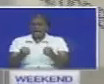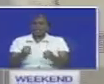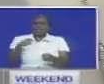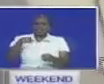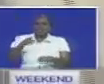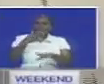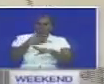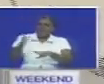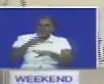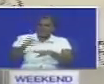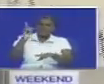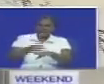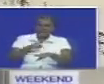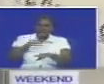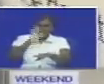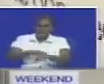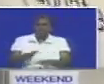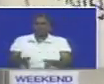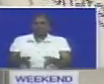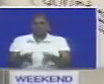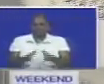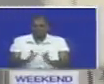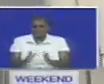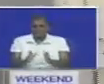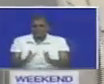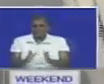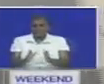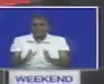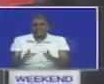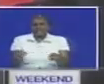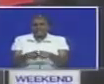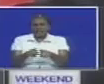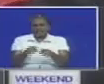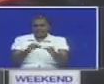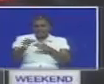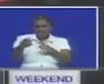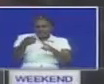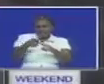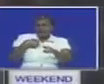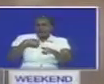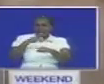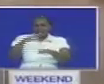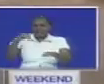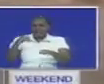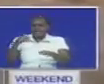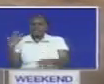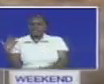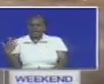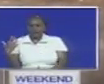wasting productive time on the road, and the fumes emitted from these vehicles has an impact on our environment.